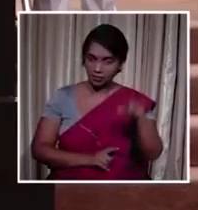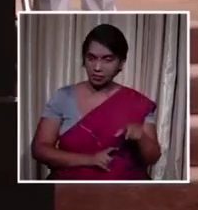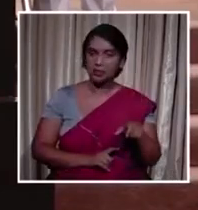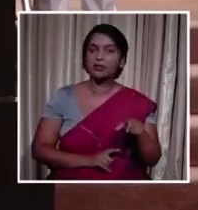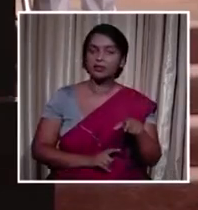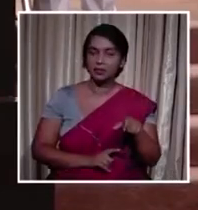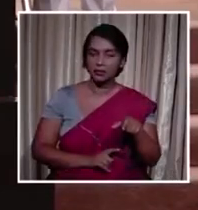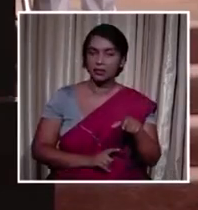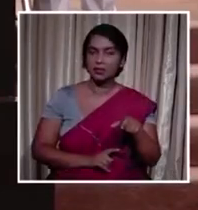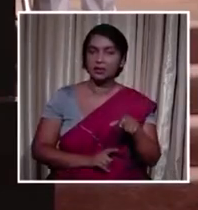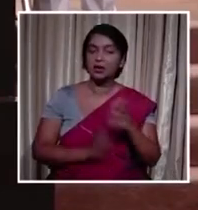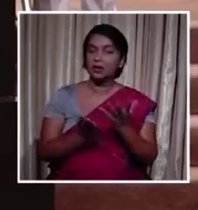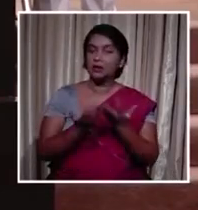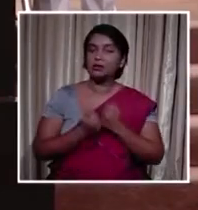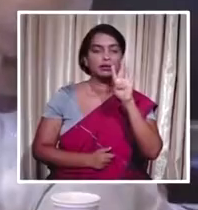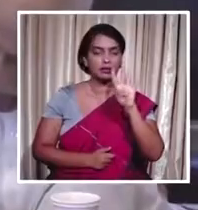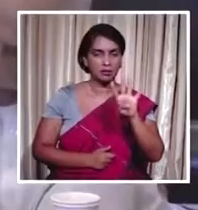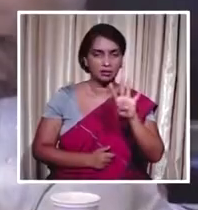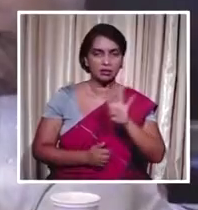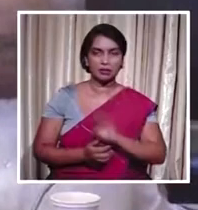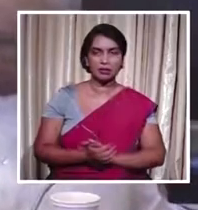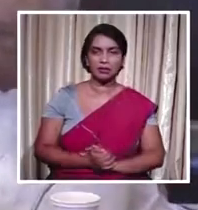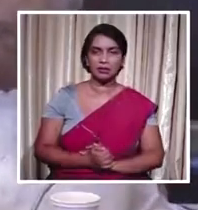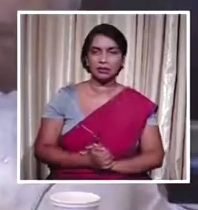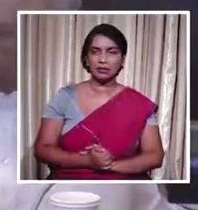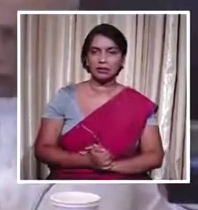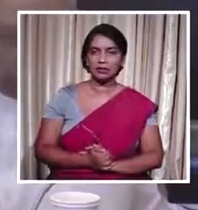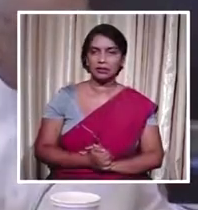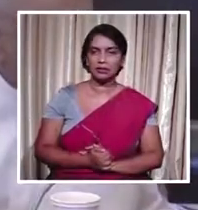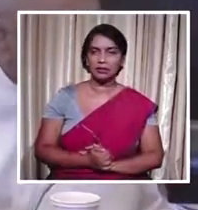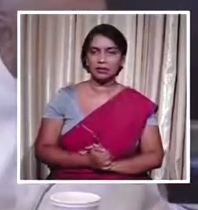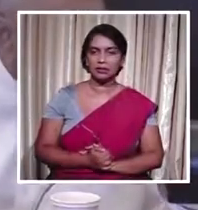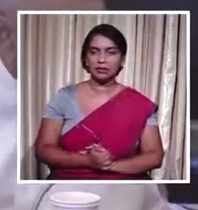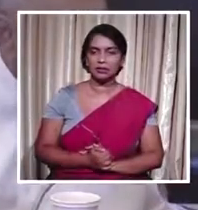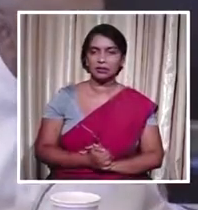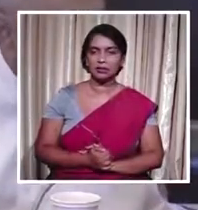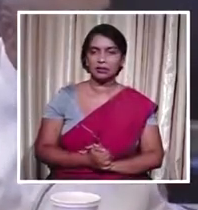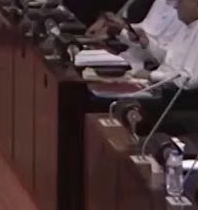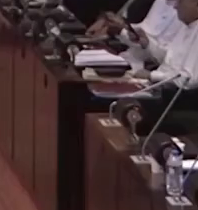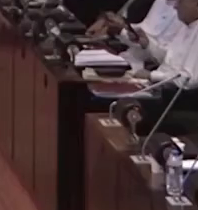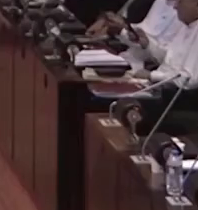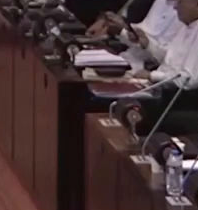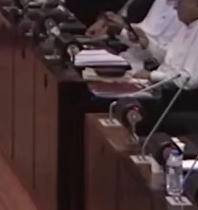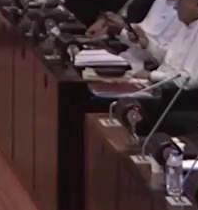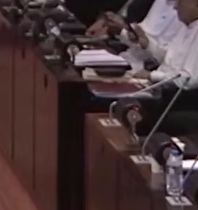Ranil Wickremesinghe was elected president by Sri Lanka's parliament on Wednesday,